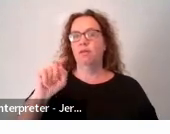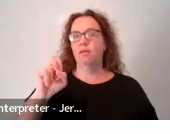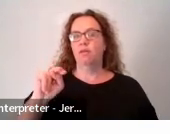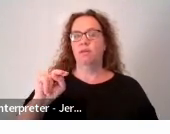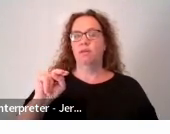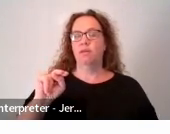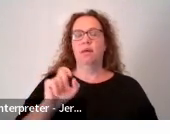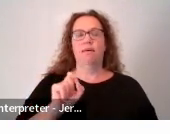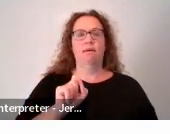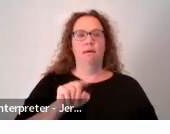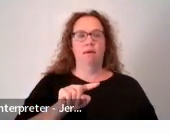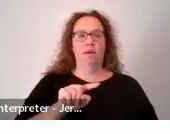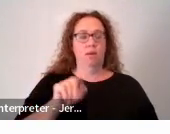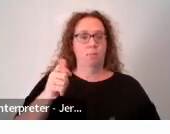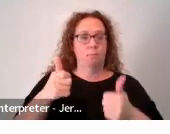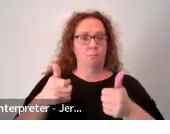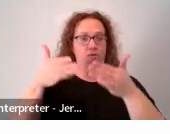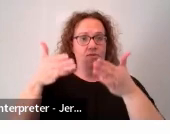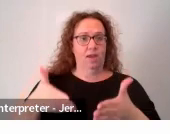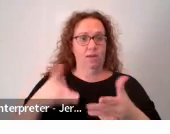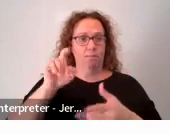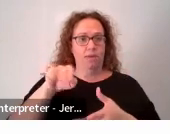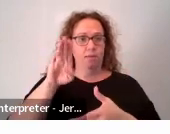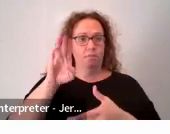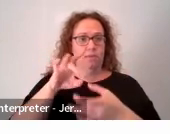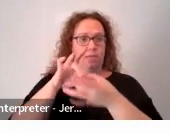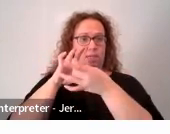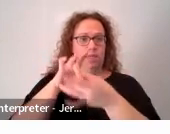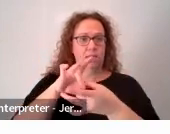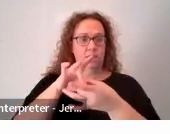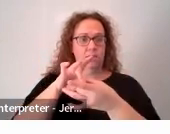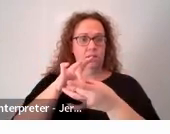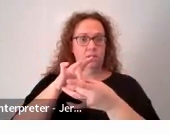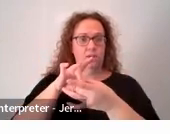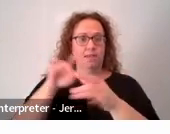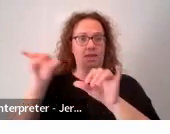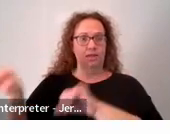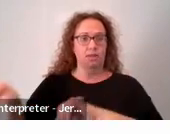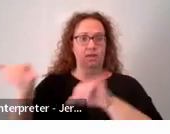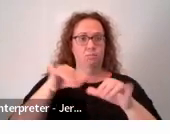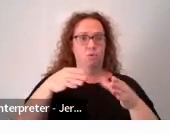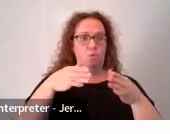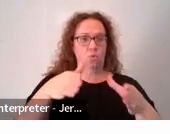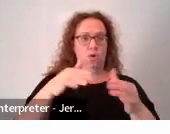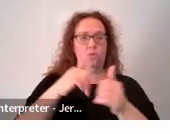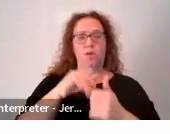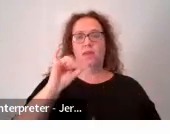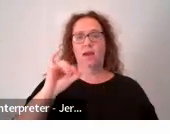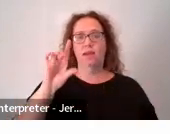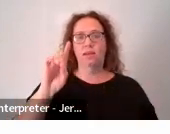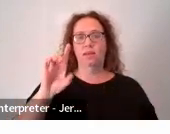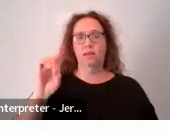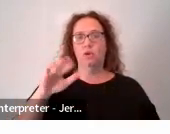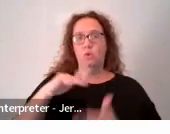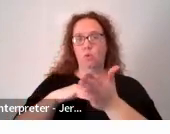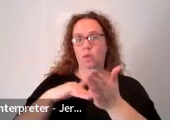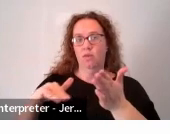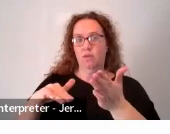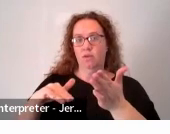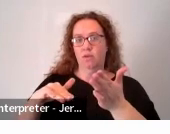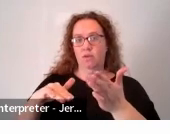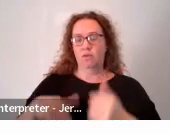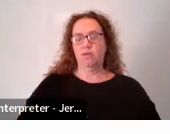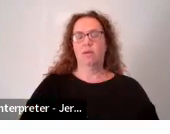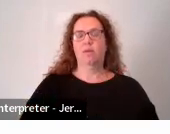Ben Layton asks, do providers need to be affiliated in a similar manner as they are with the IDD waiver? I will